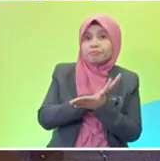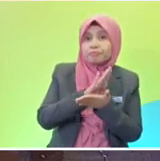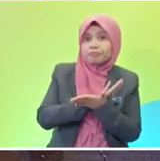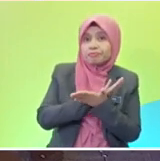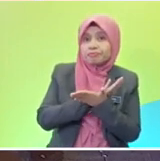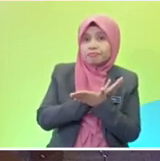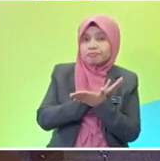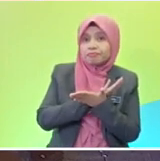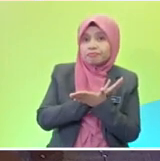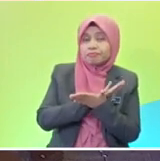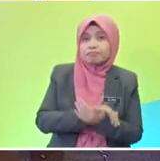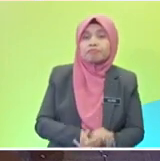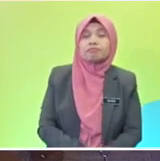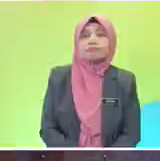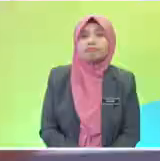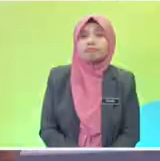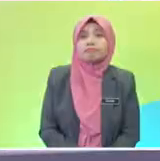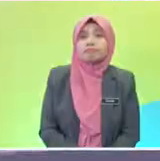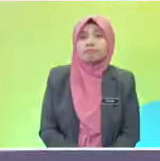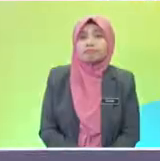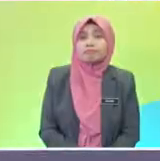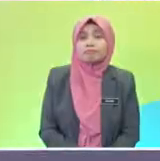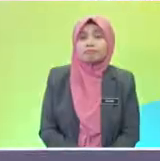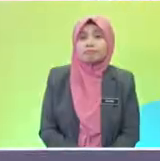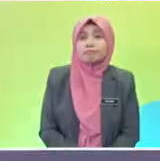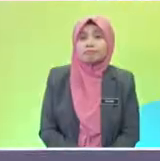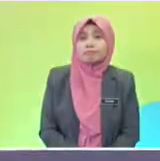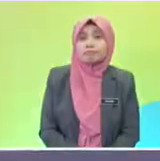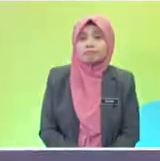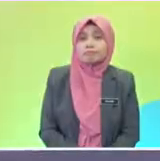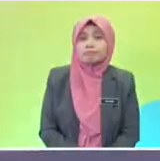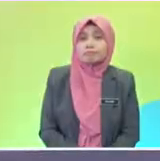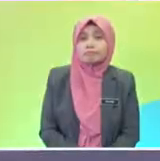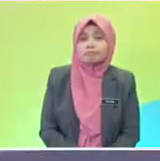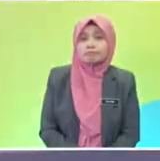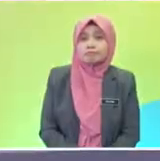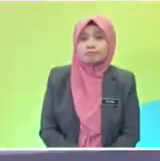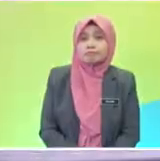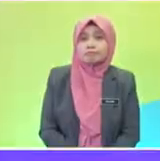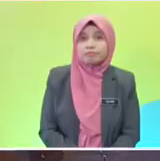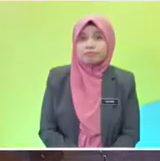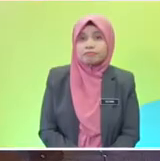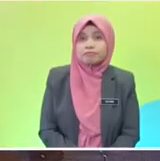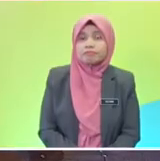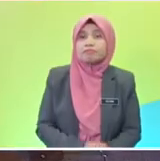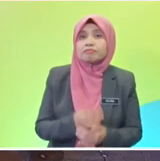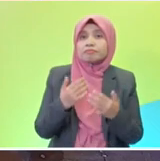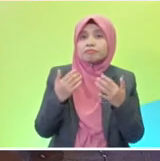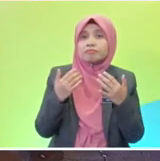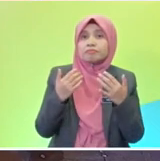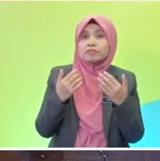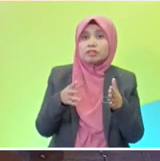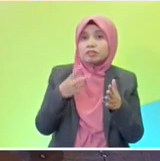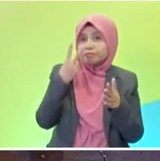on this side. Diagonally as well. Diagonally as well. Ah, okay. Okay, so it will be like